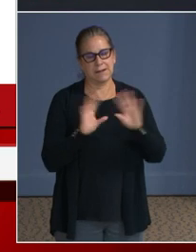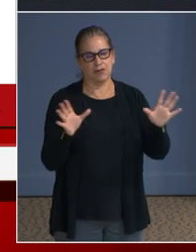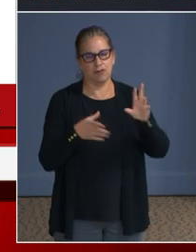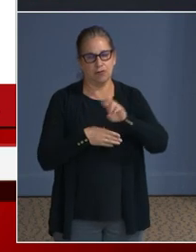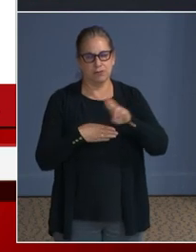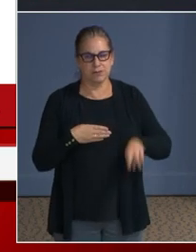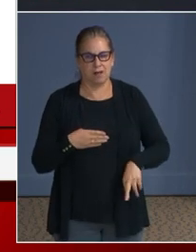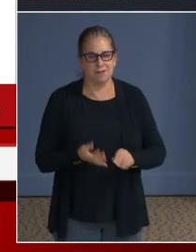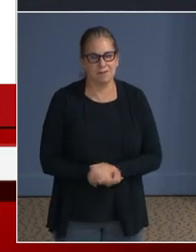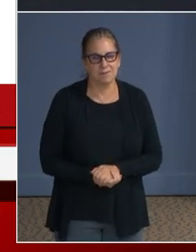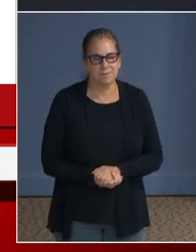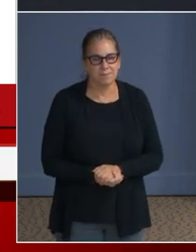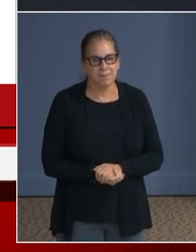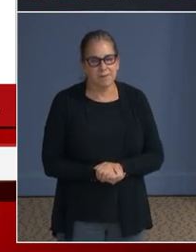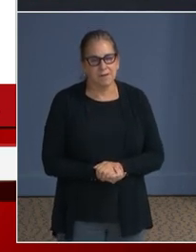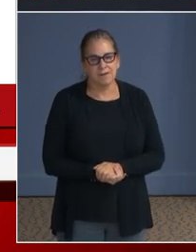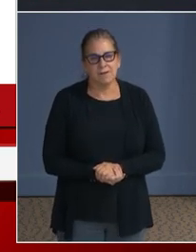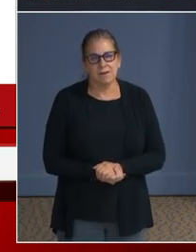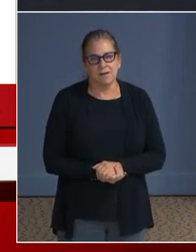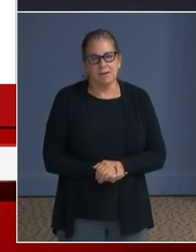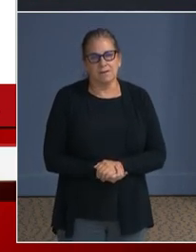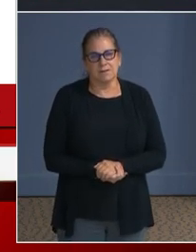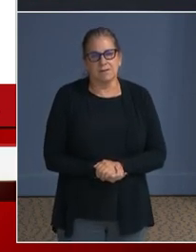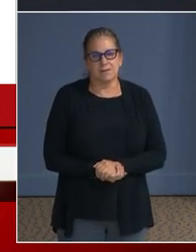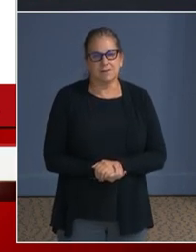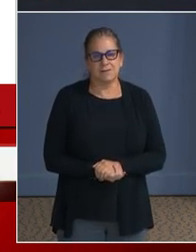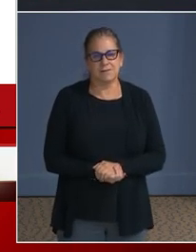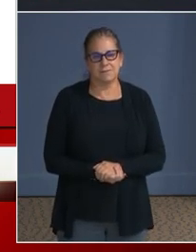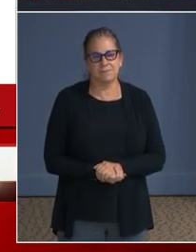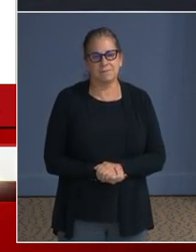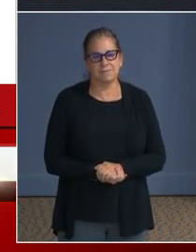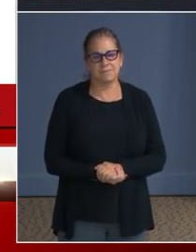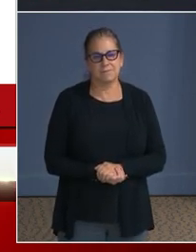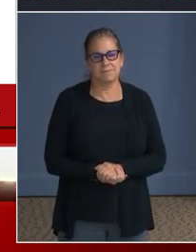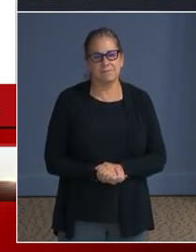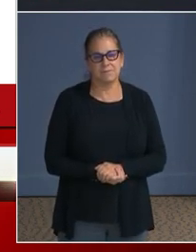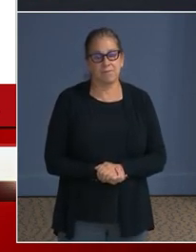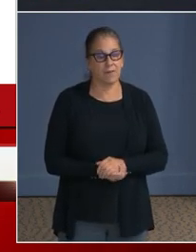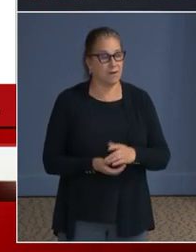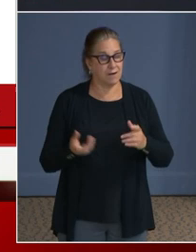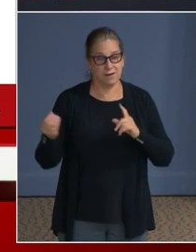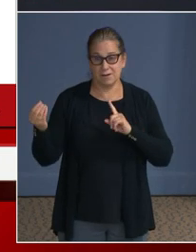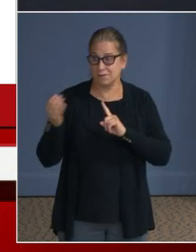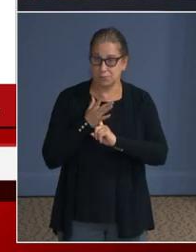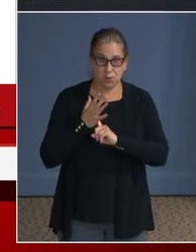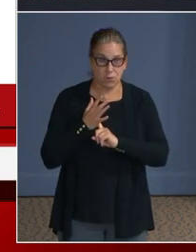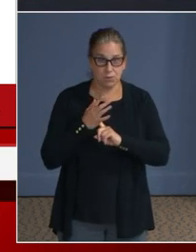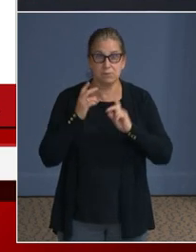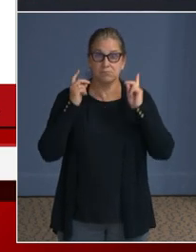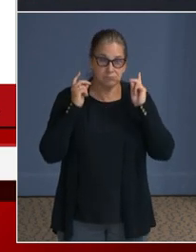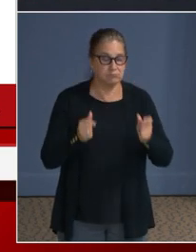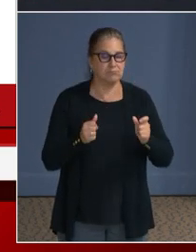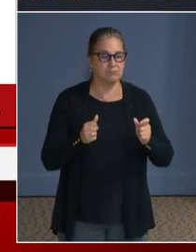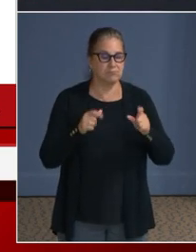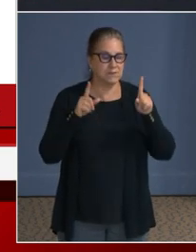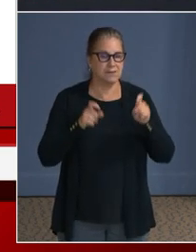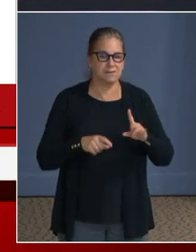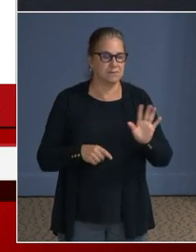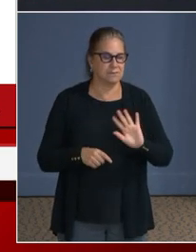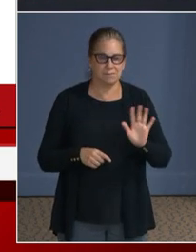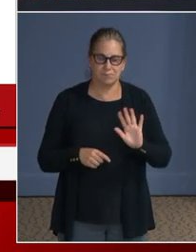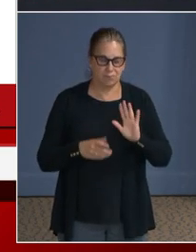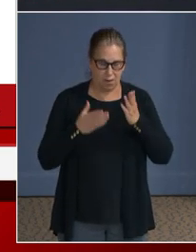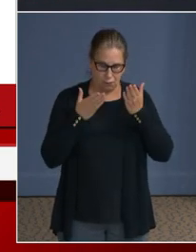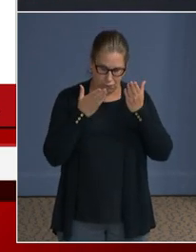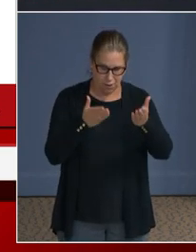1 day after, typically not advisable, because whether or not you'll have virus replicating and a positive test show up that first